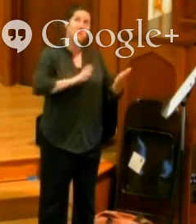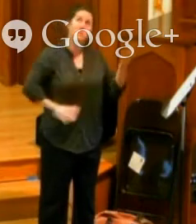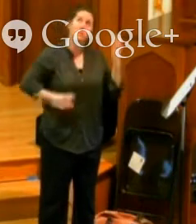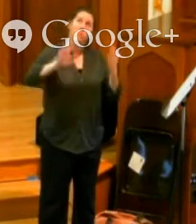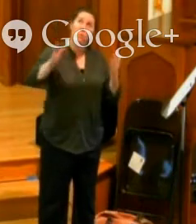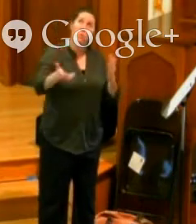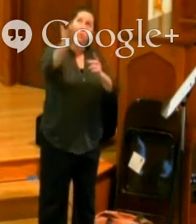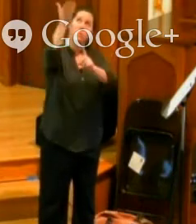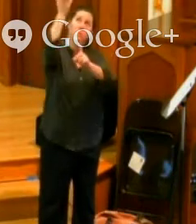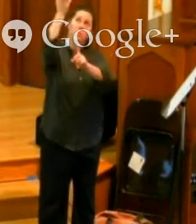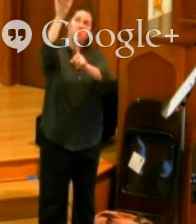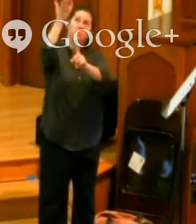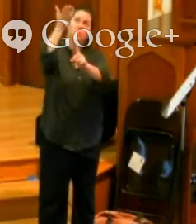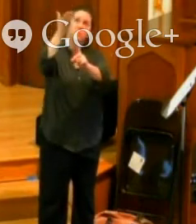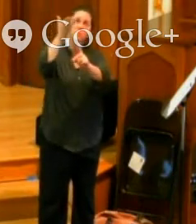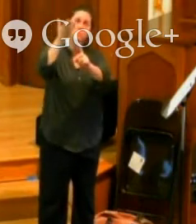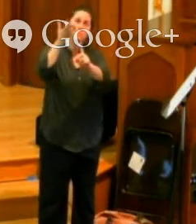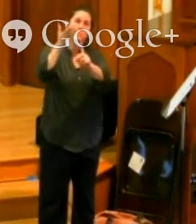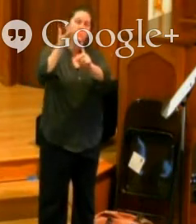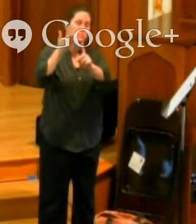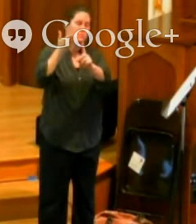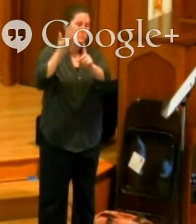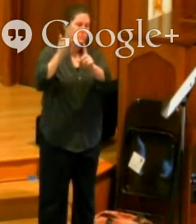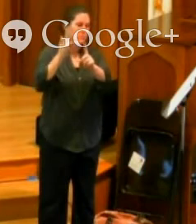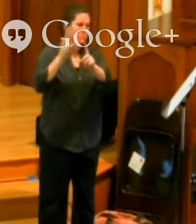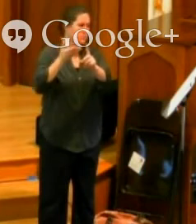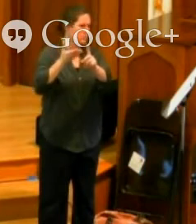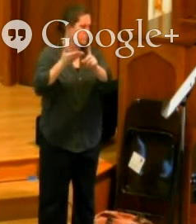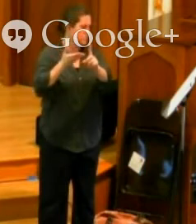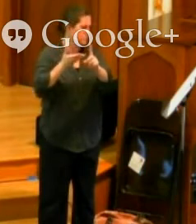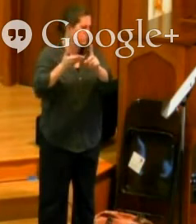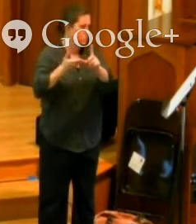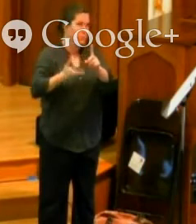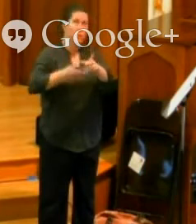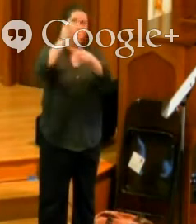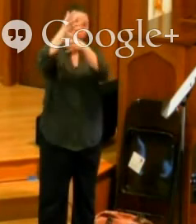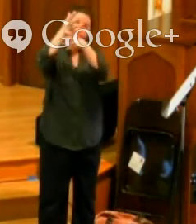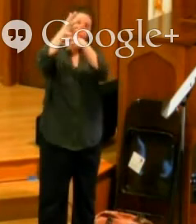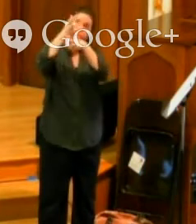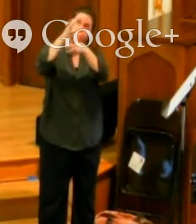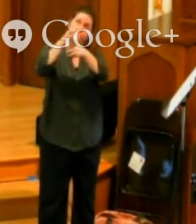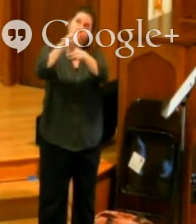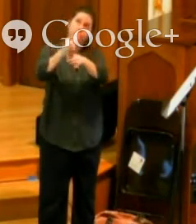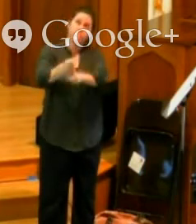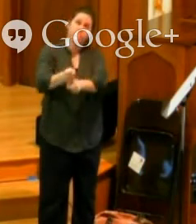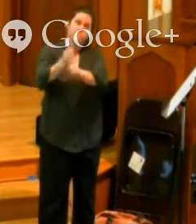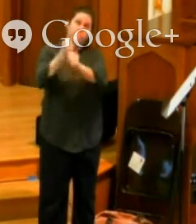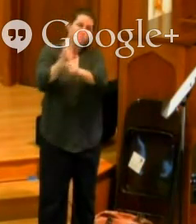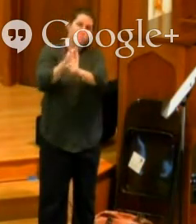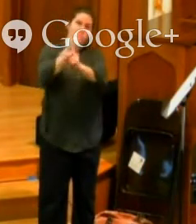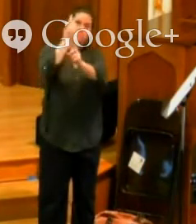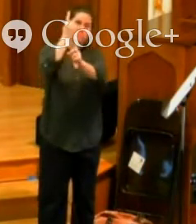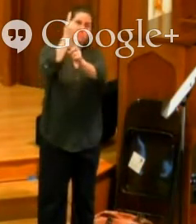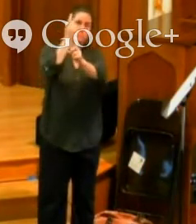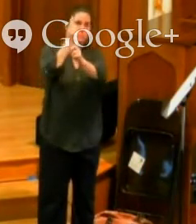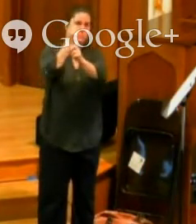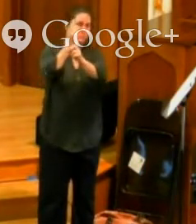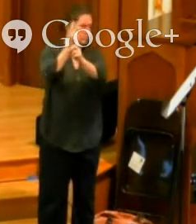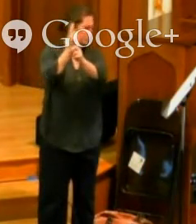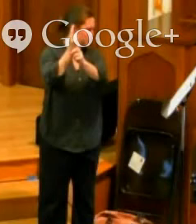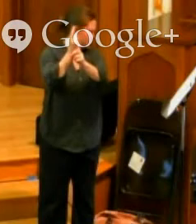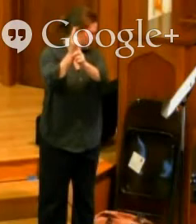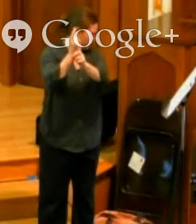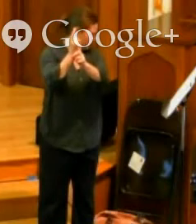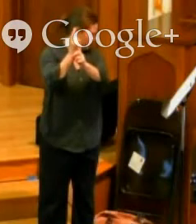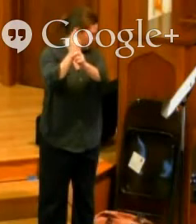Christ alone I place my trust and find my